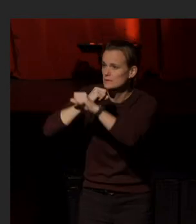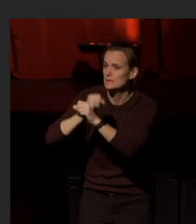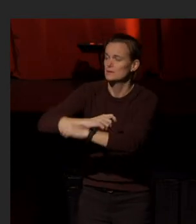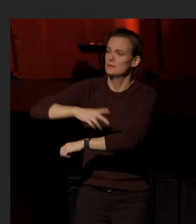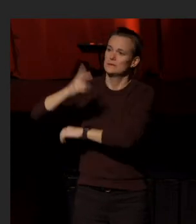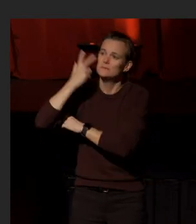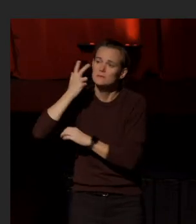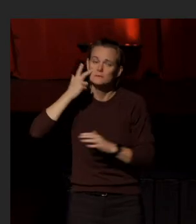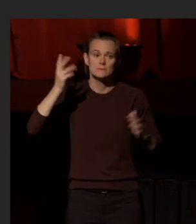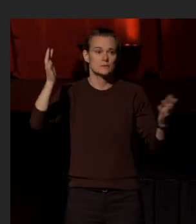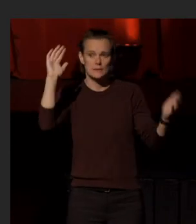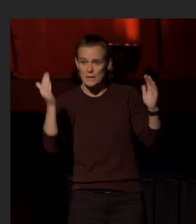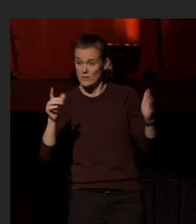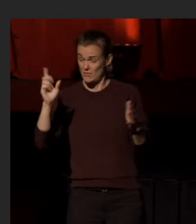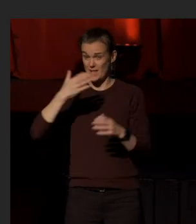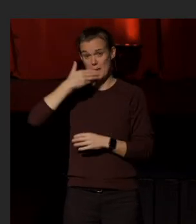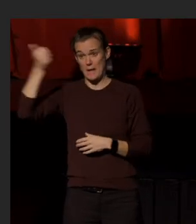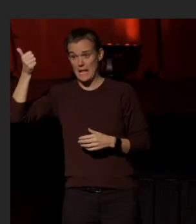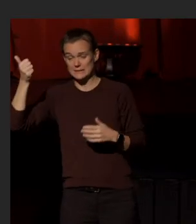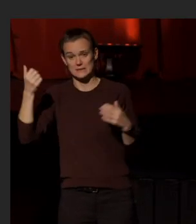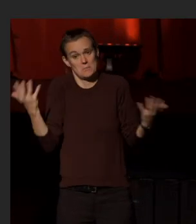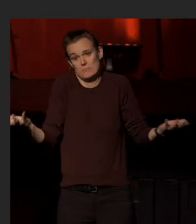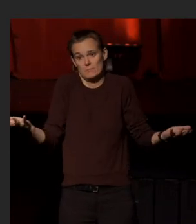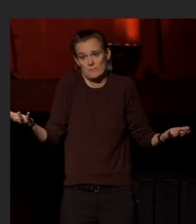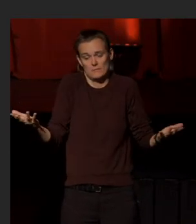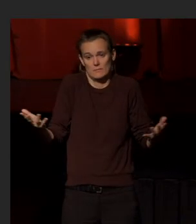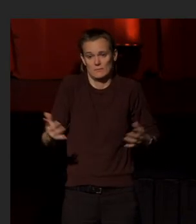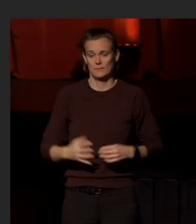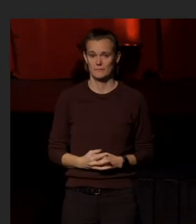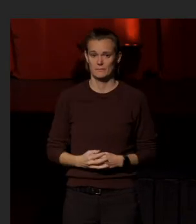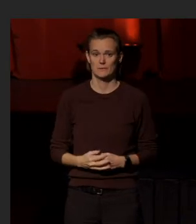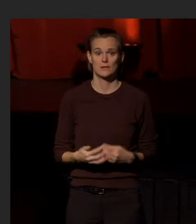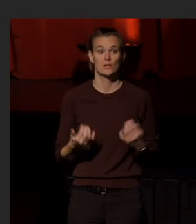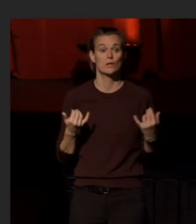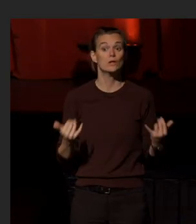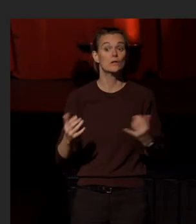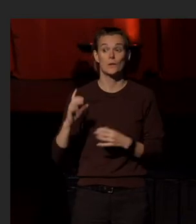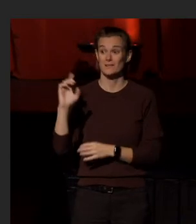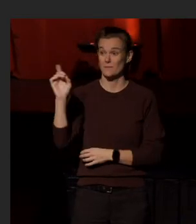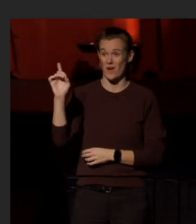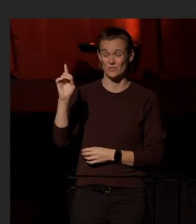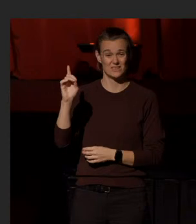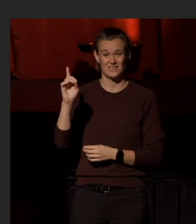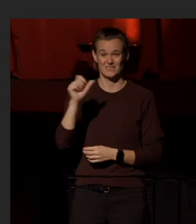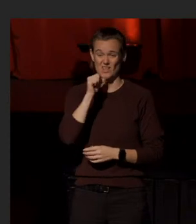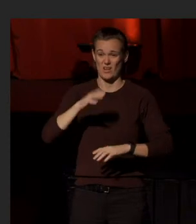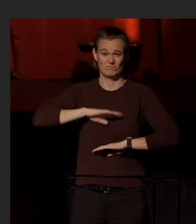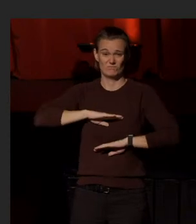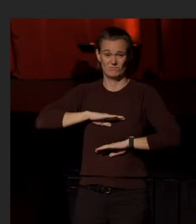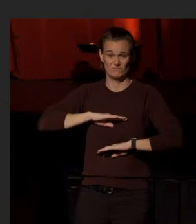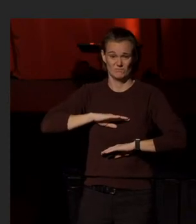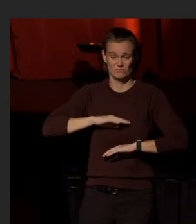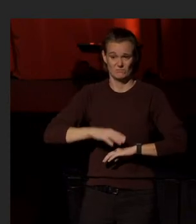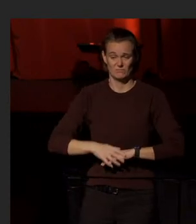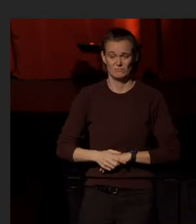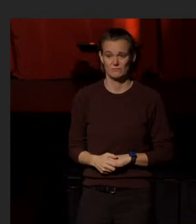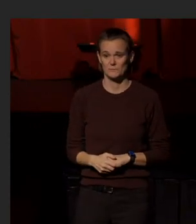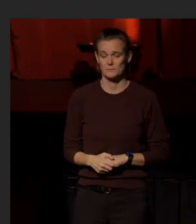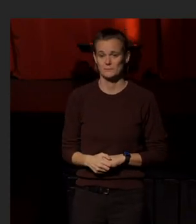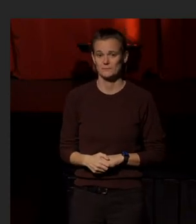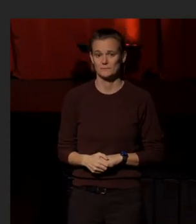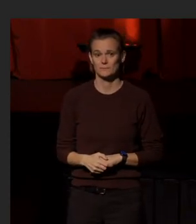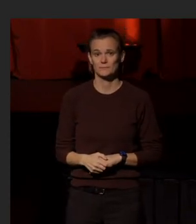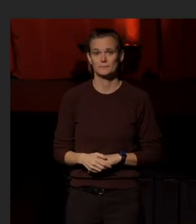a political system. Current forms of democracy haven't been giving people what they need. Does the rule of the majority, is